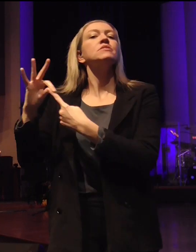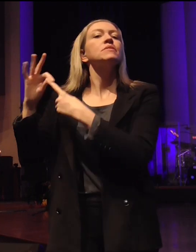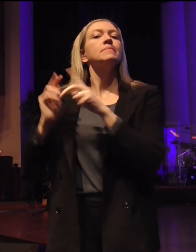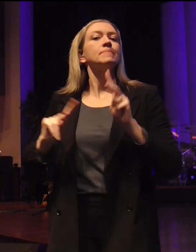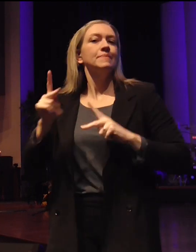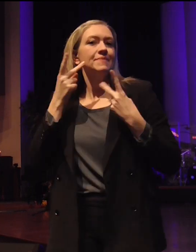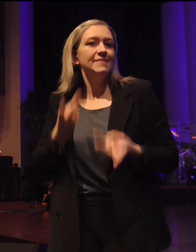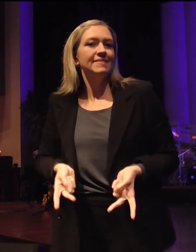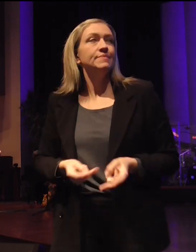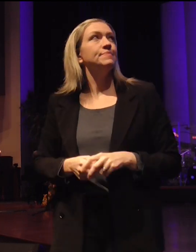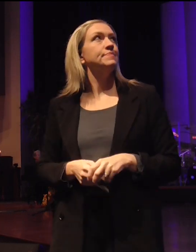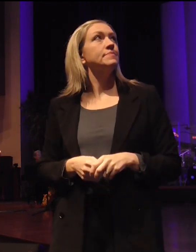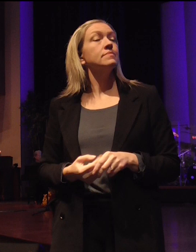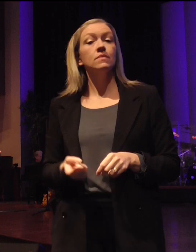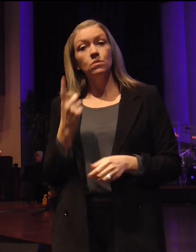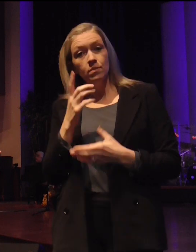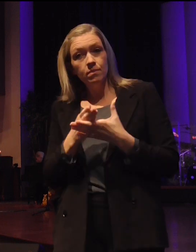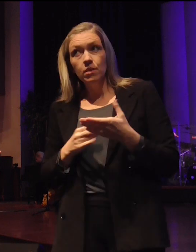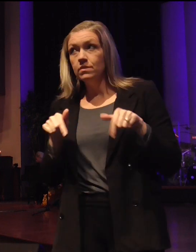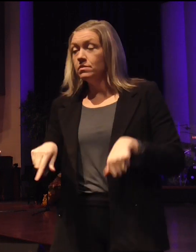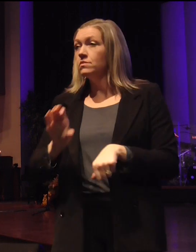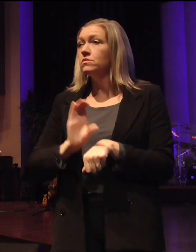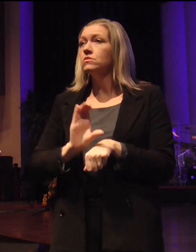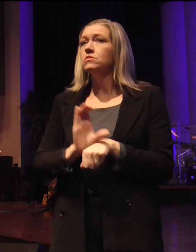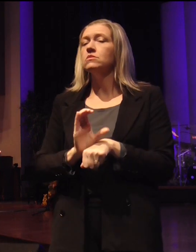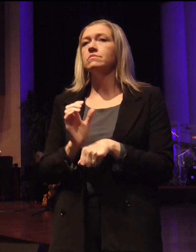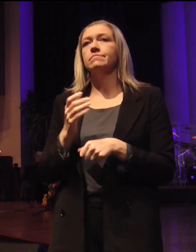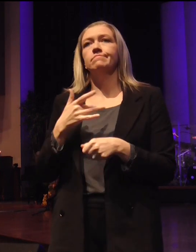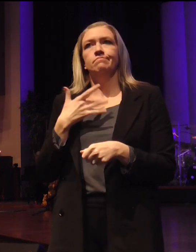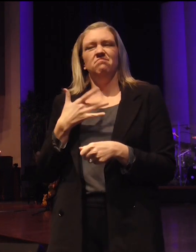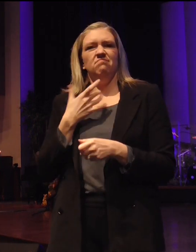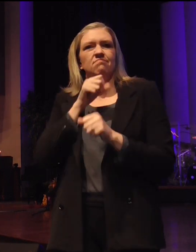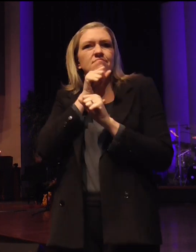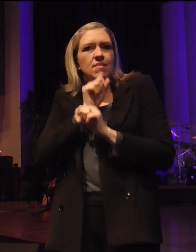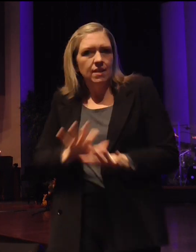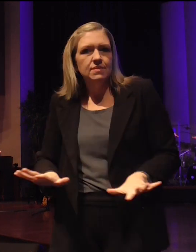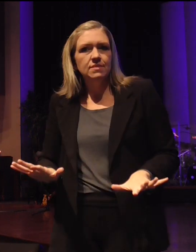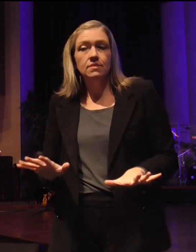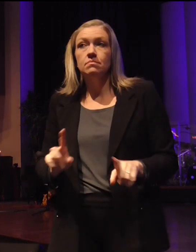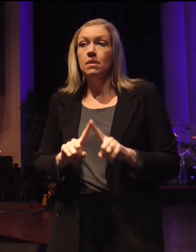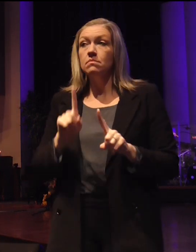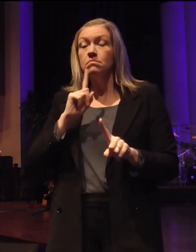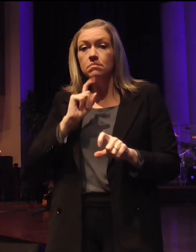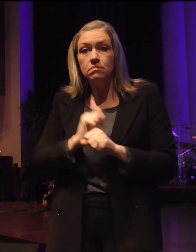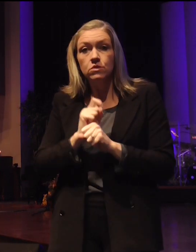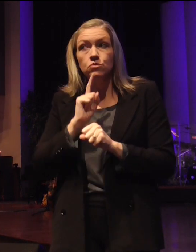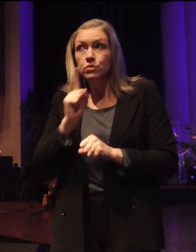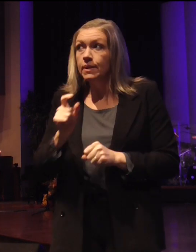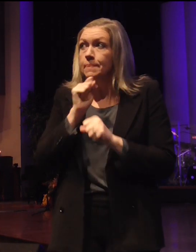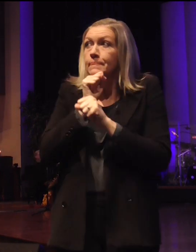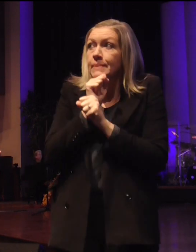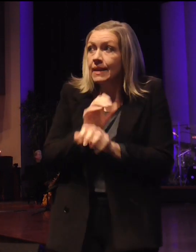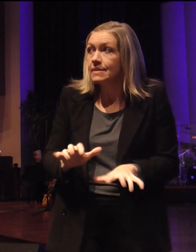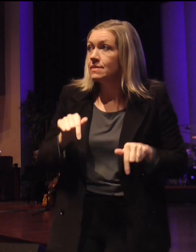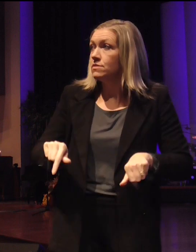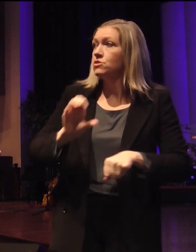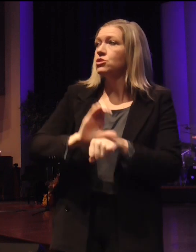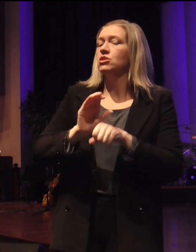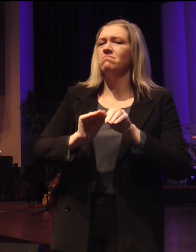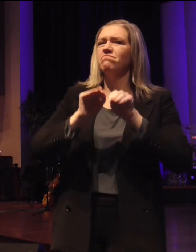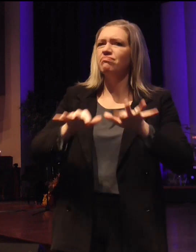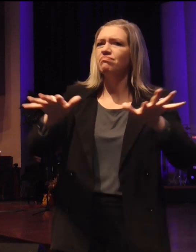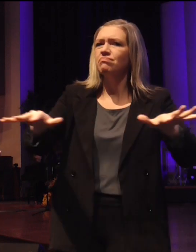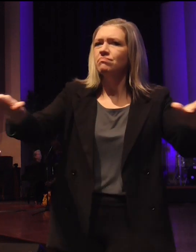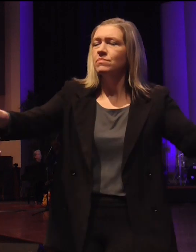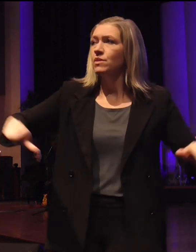You know, one part about being at Mile High Church is being blessed, but the real blessing of Mile High Church is to be a blessing to others,